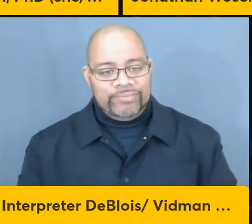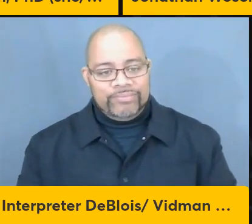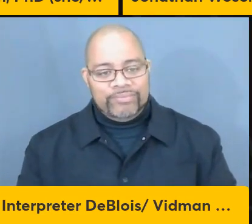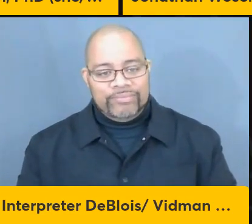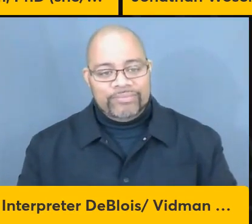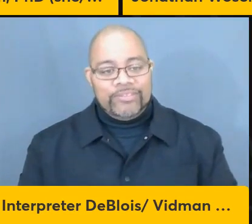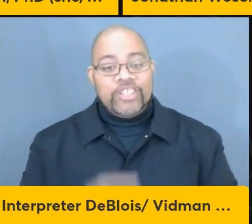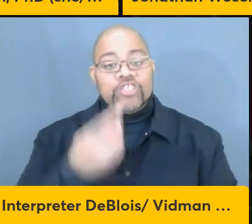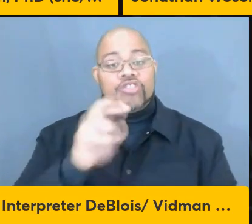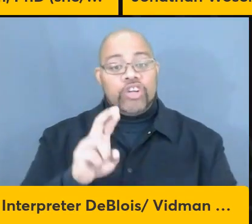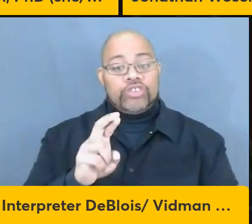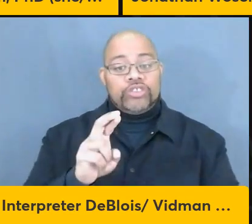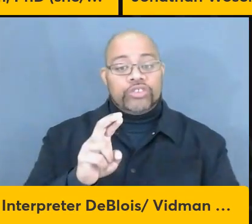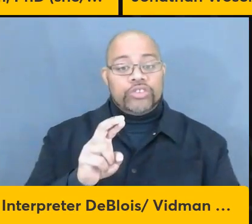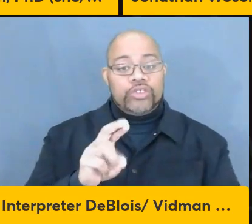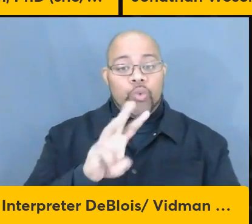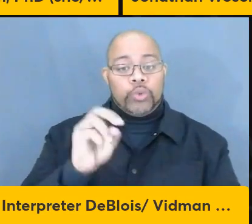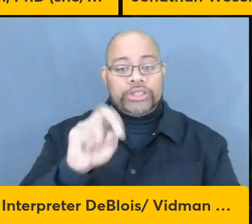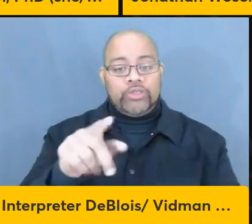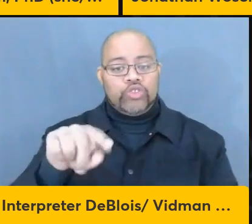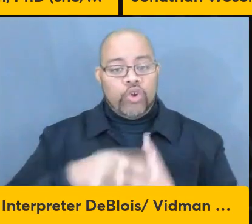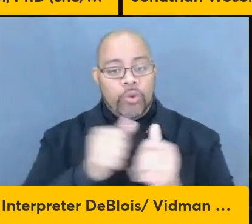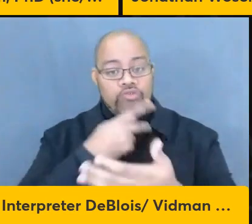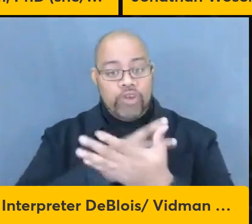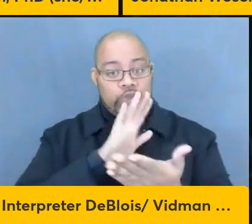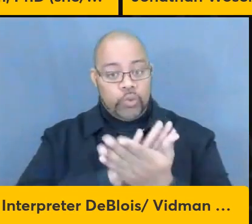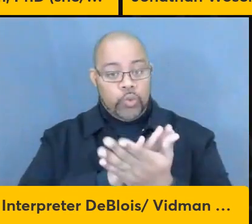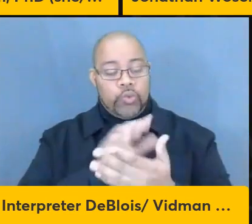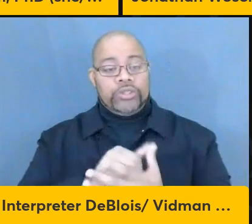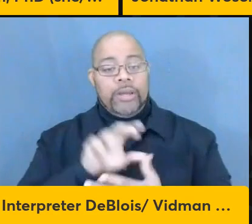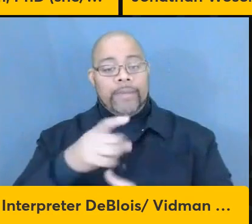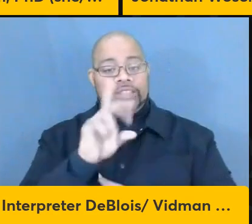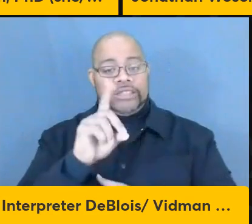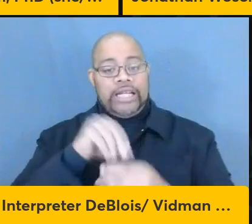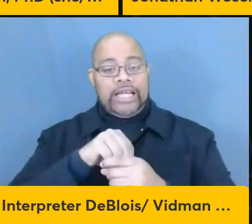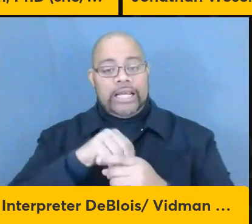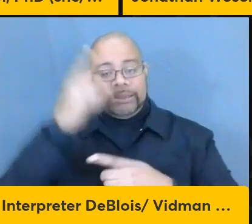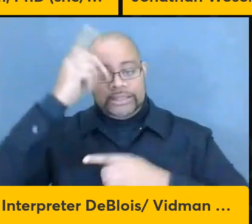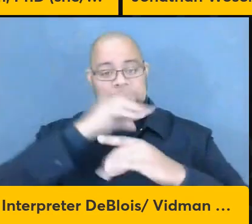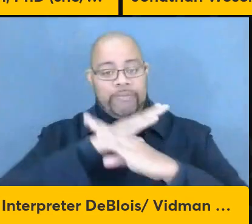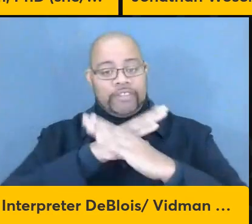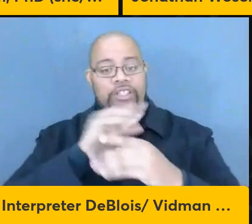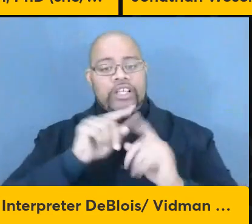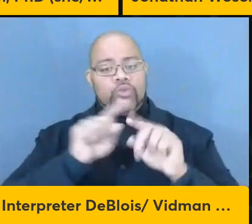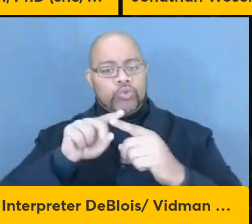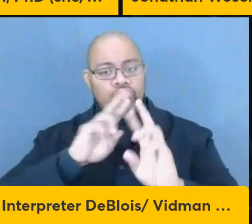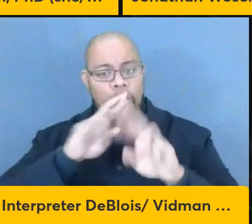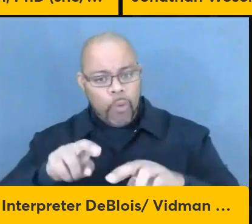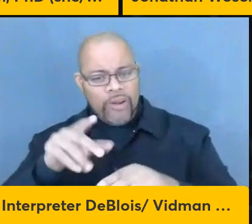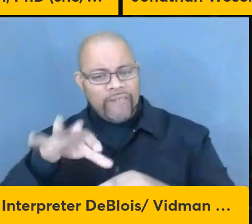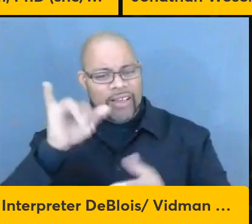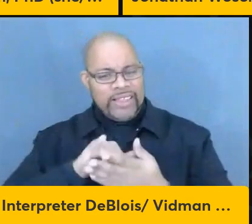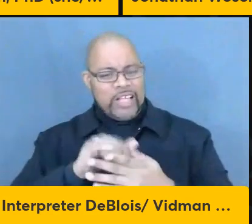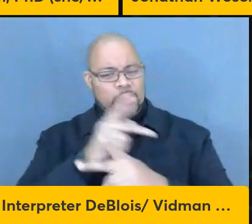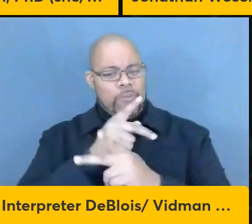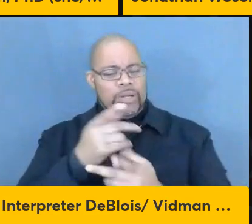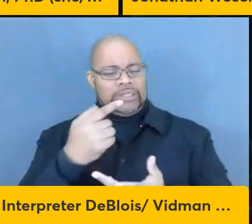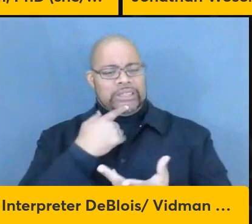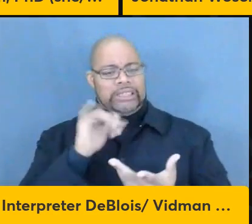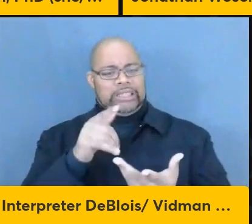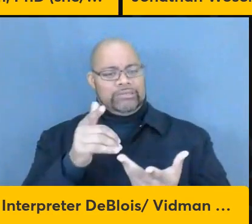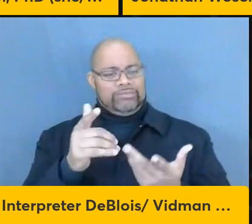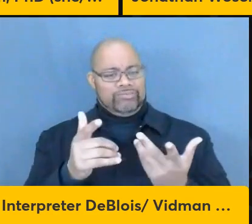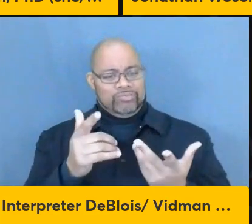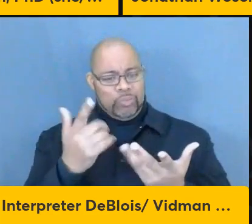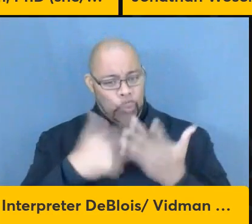And Dr. Wosen, you started with graduate school and your doctorate in immunology, and then moved to reporting. Did you find your supervisor was like,